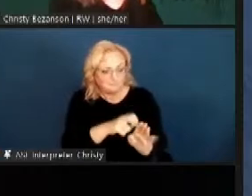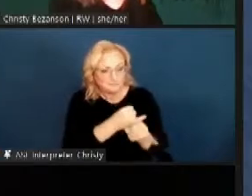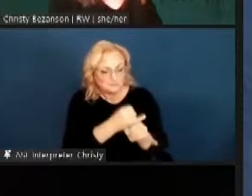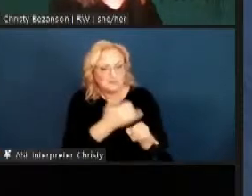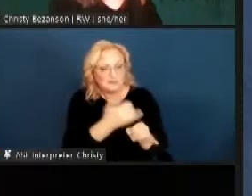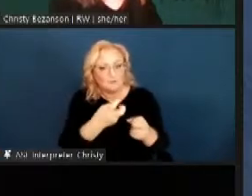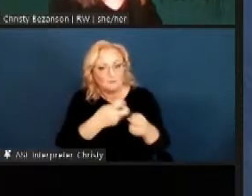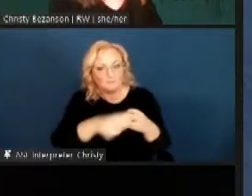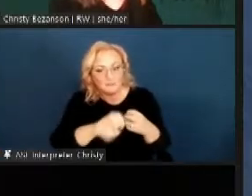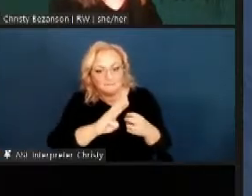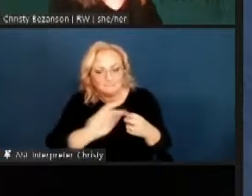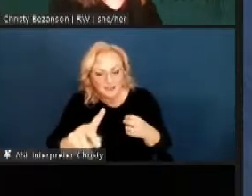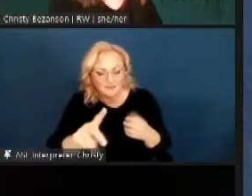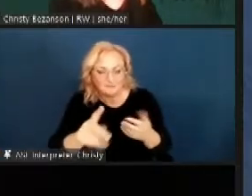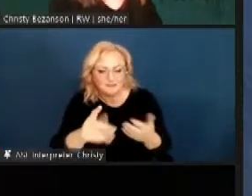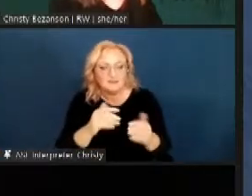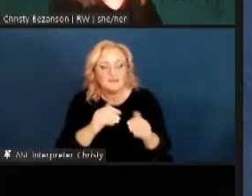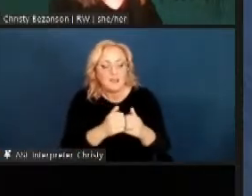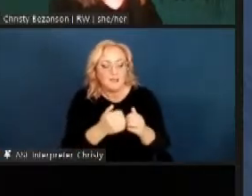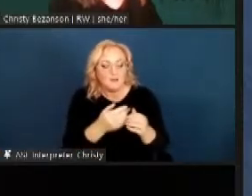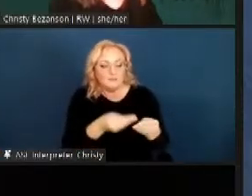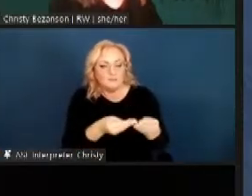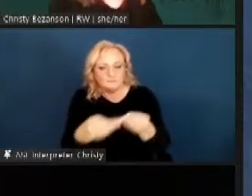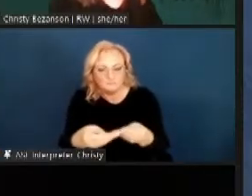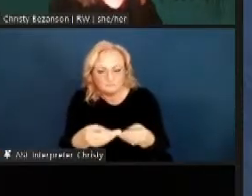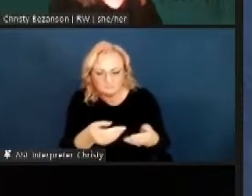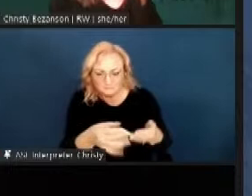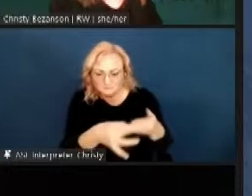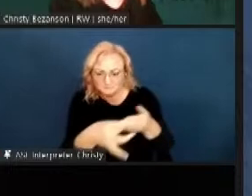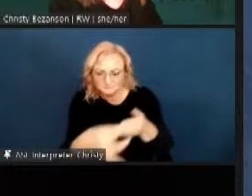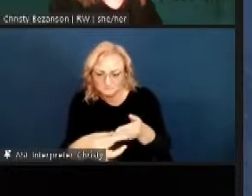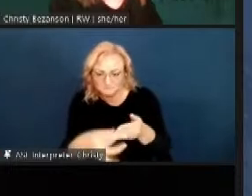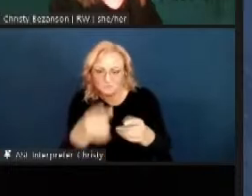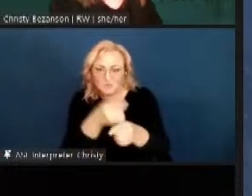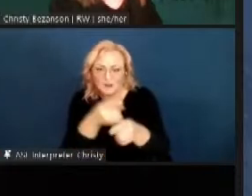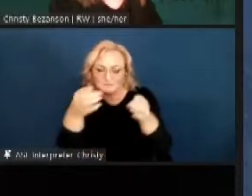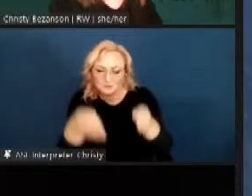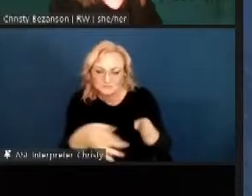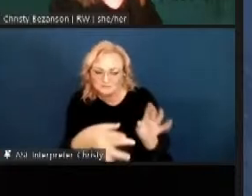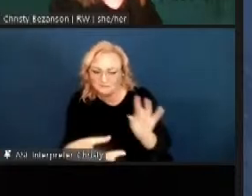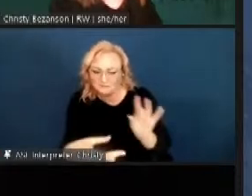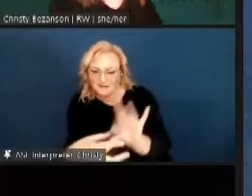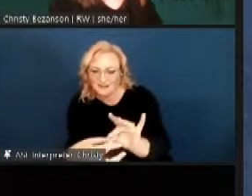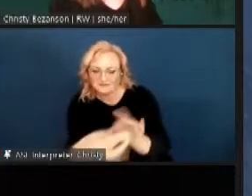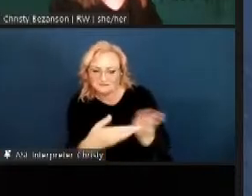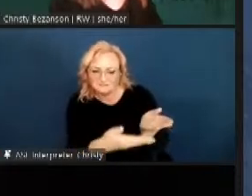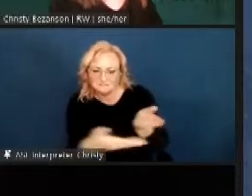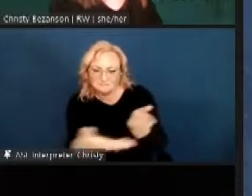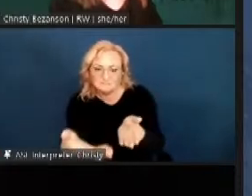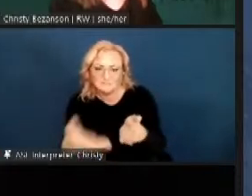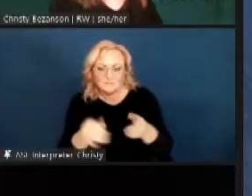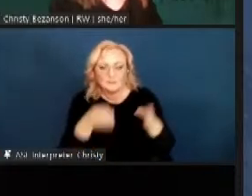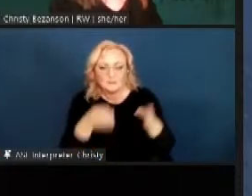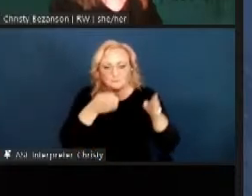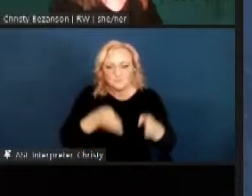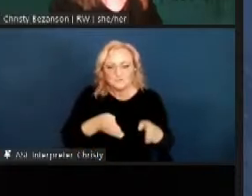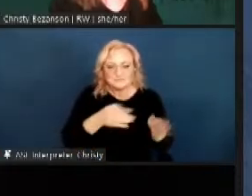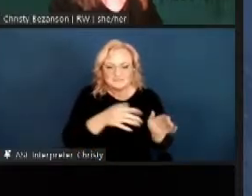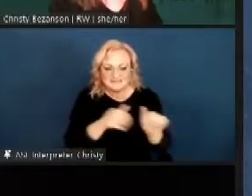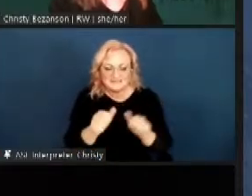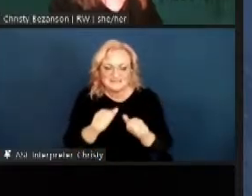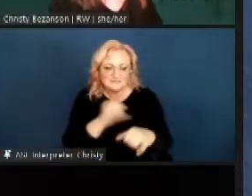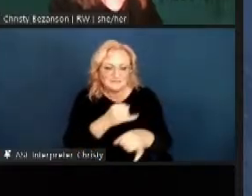then how do we create those warm handoffs, that connection, so that when that person leaves that entity,